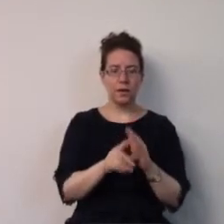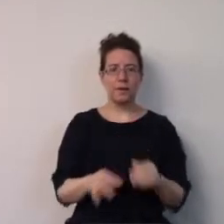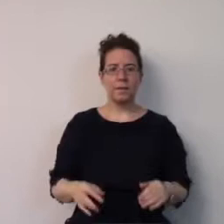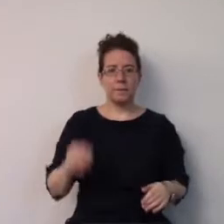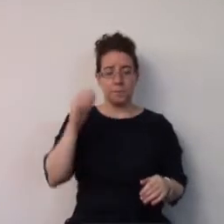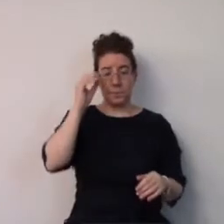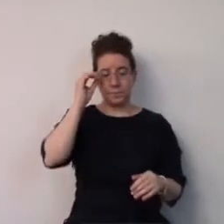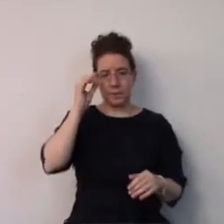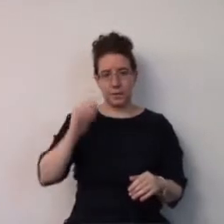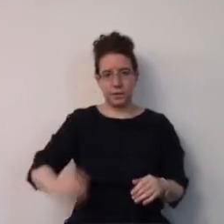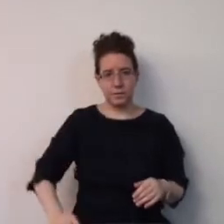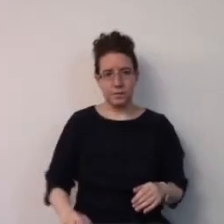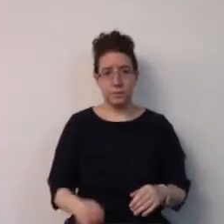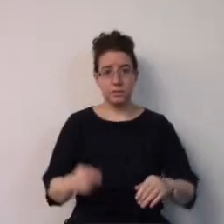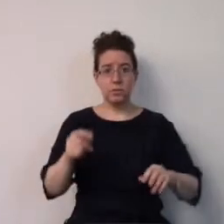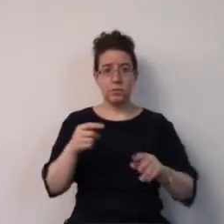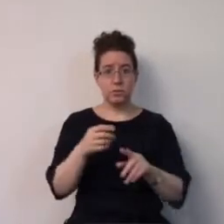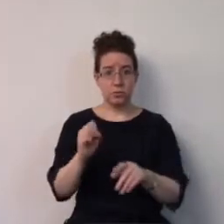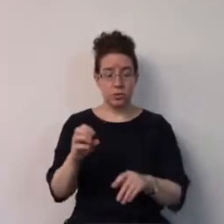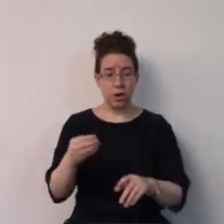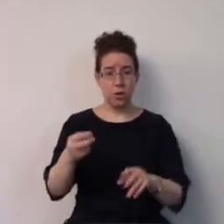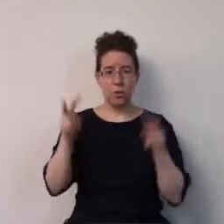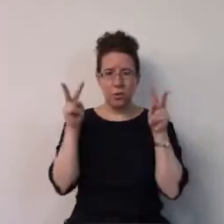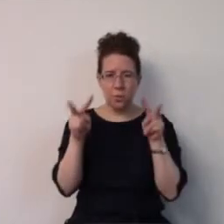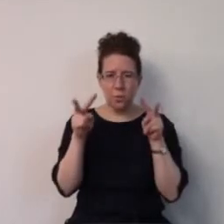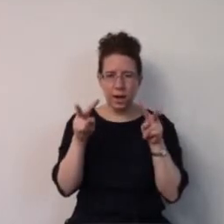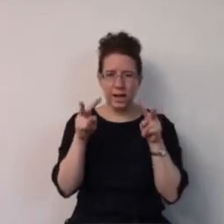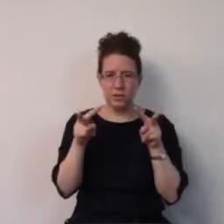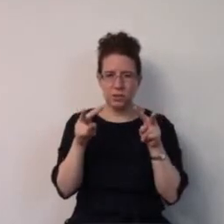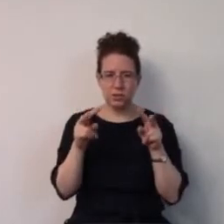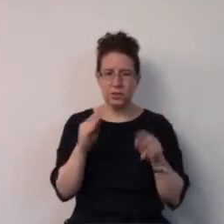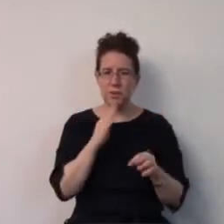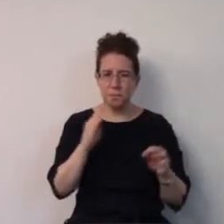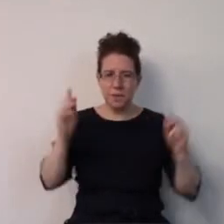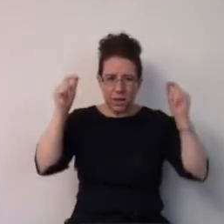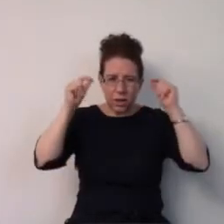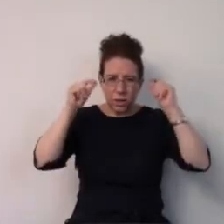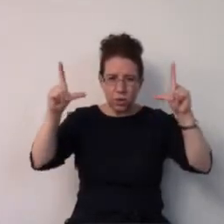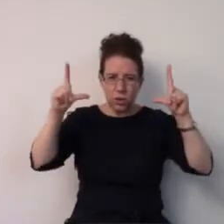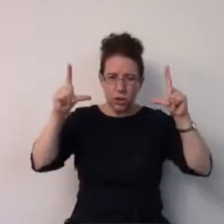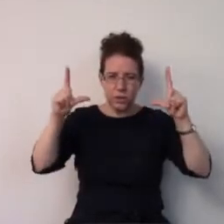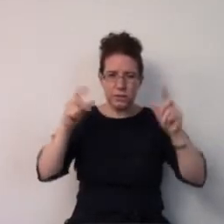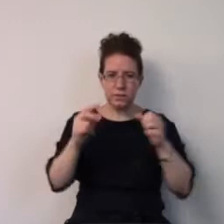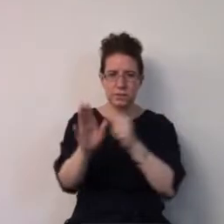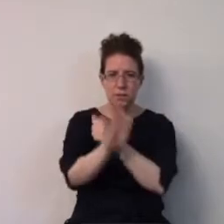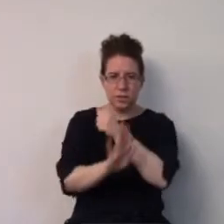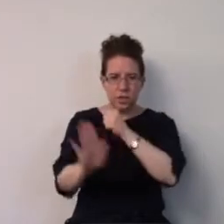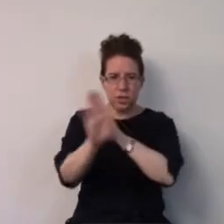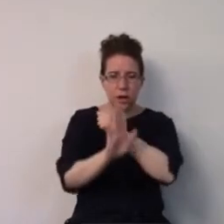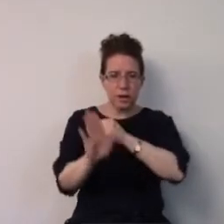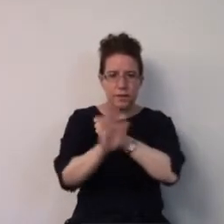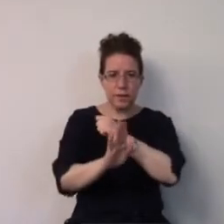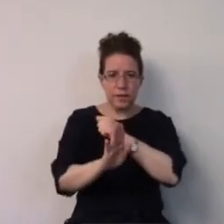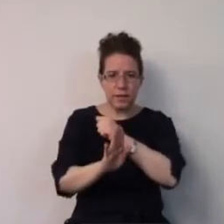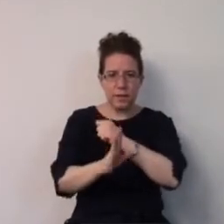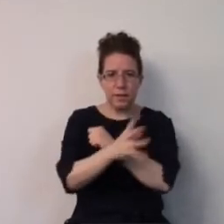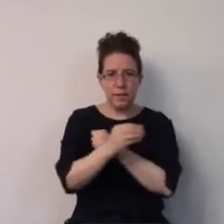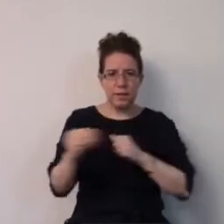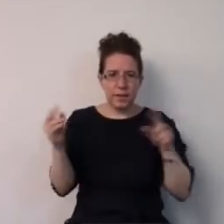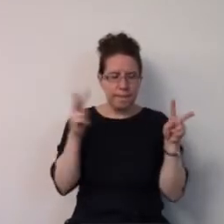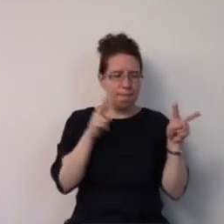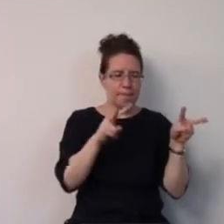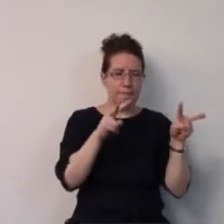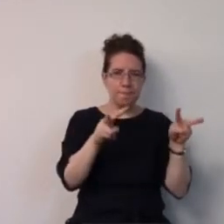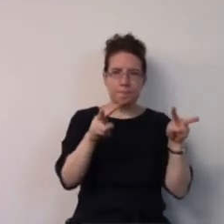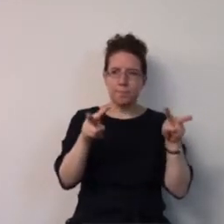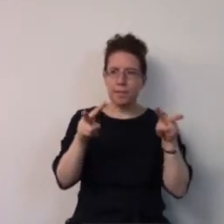be alert. To be alert. Watching and guarding. And looking after all your right. salvation. Your